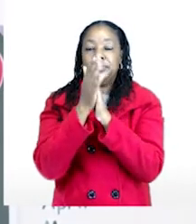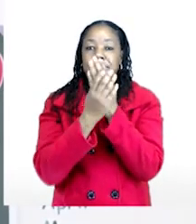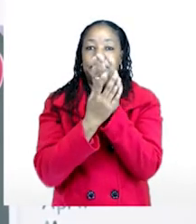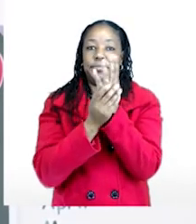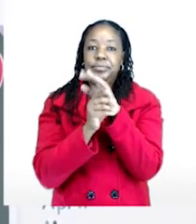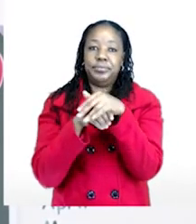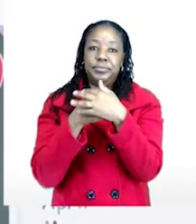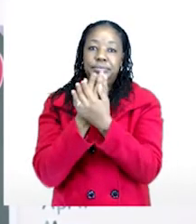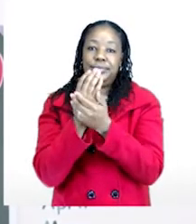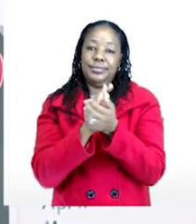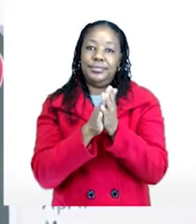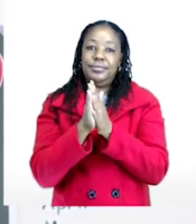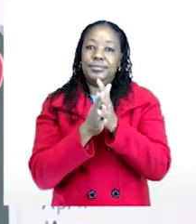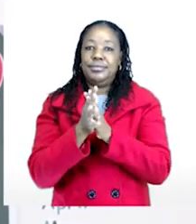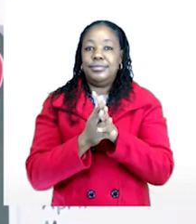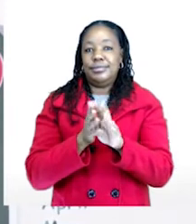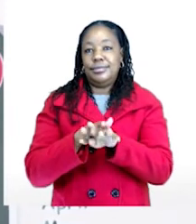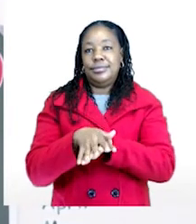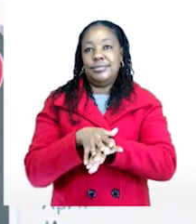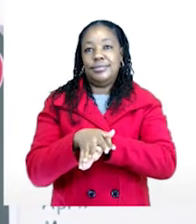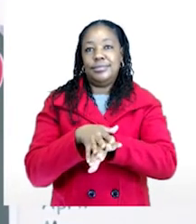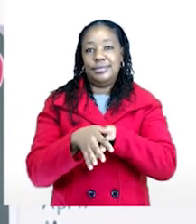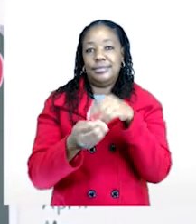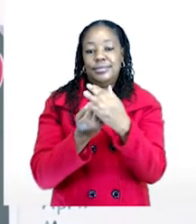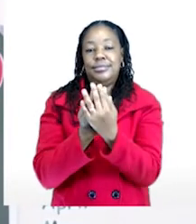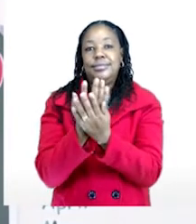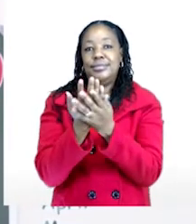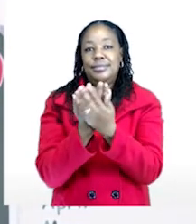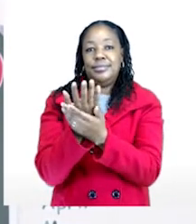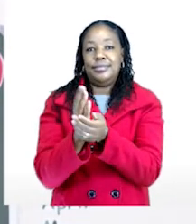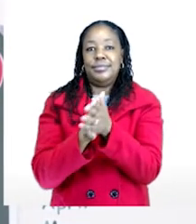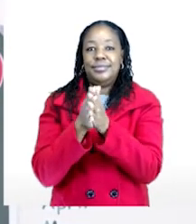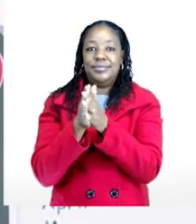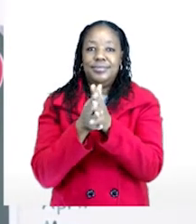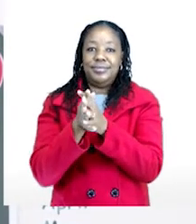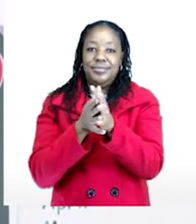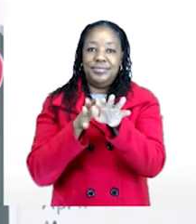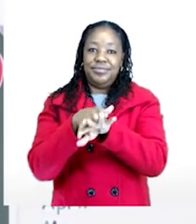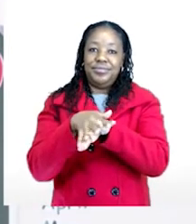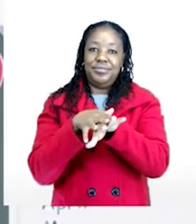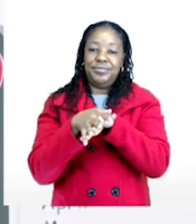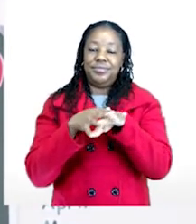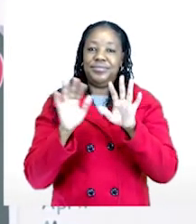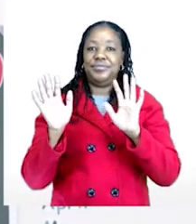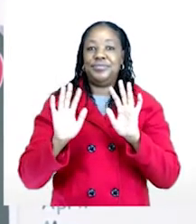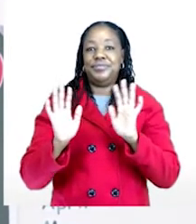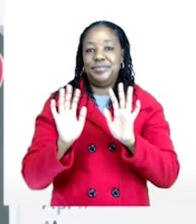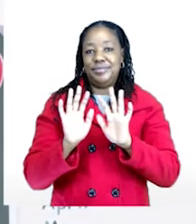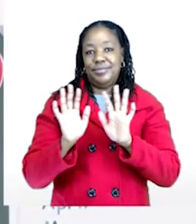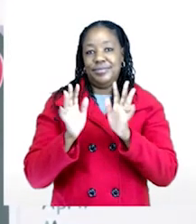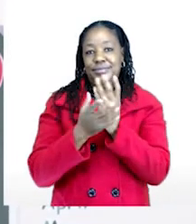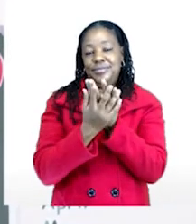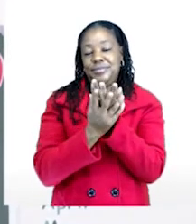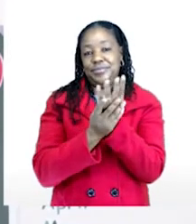Rub, rub, rub your hands back, inside and forth. Now your hands and